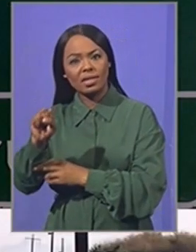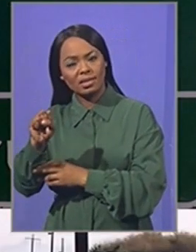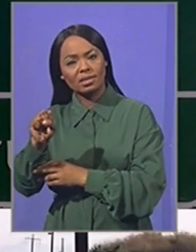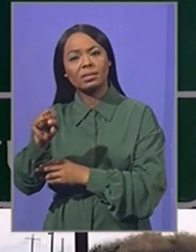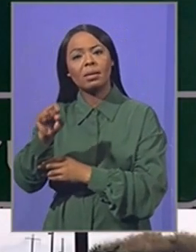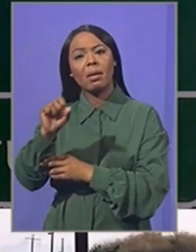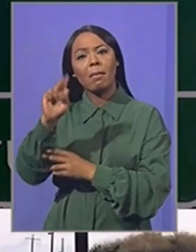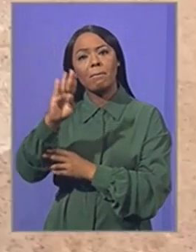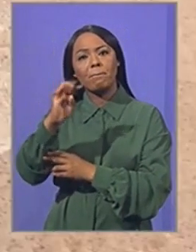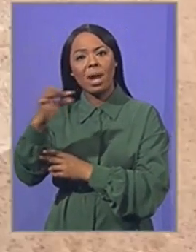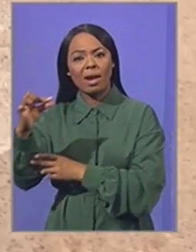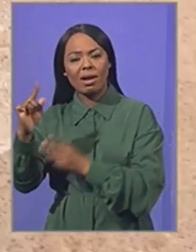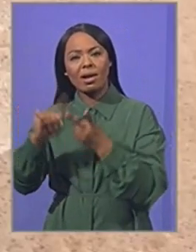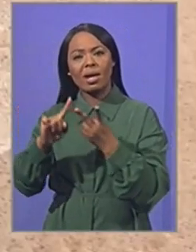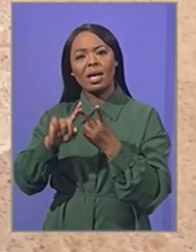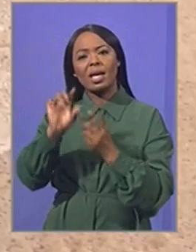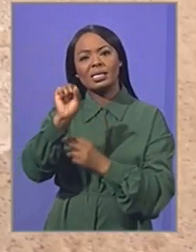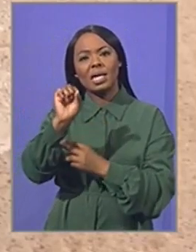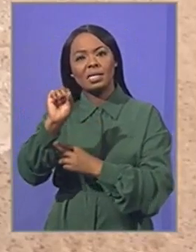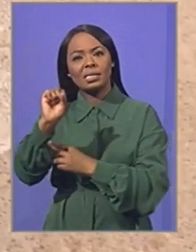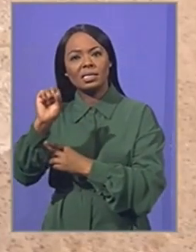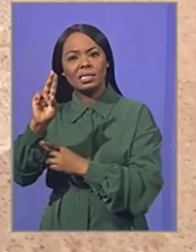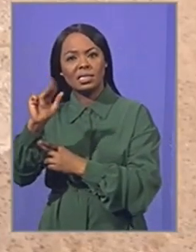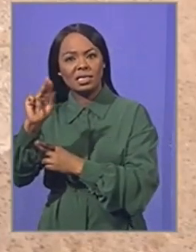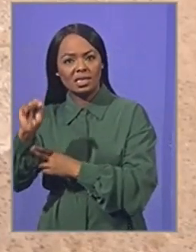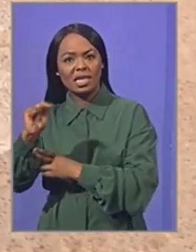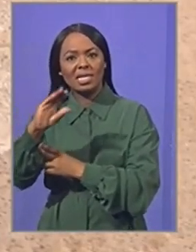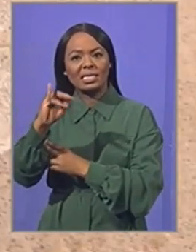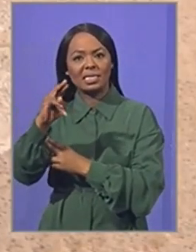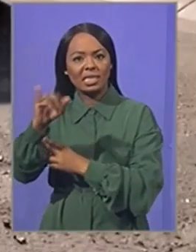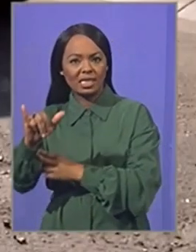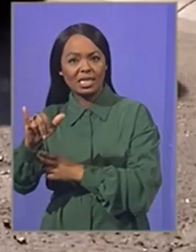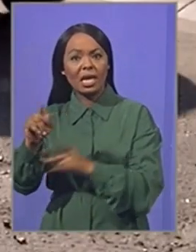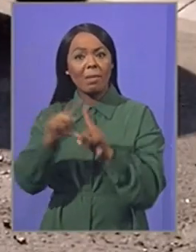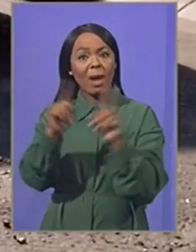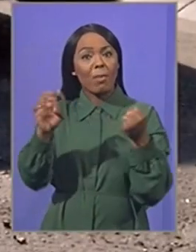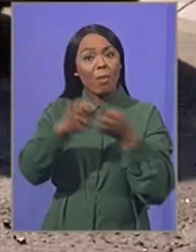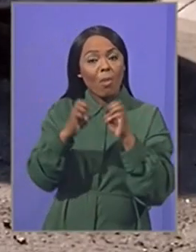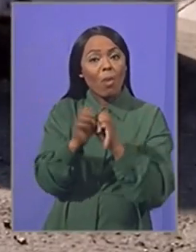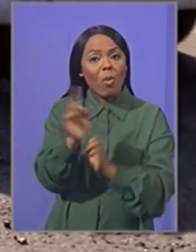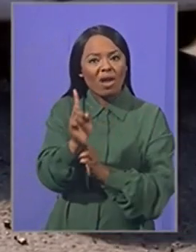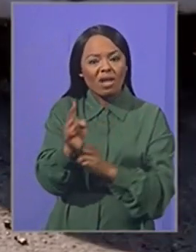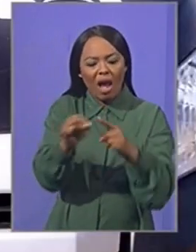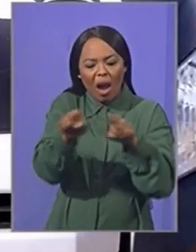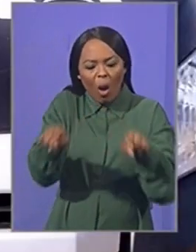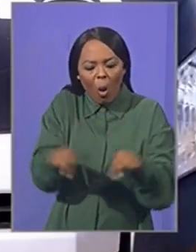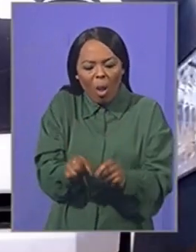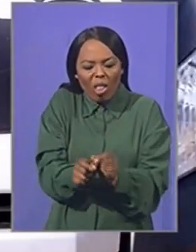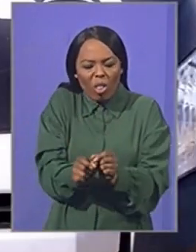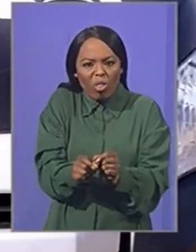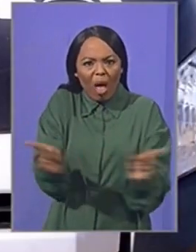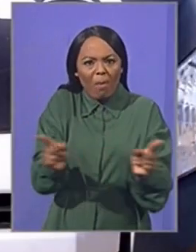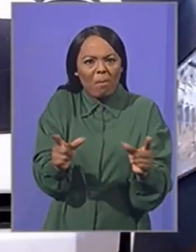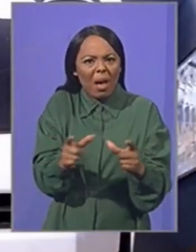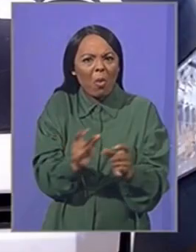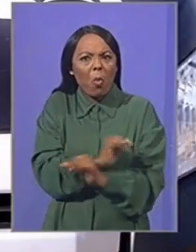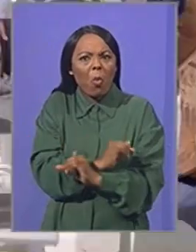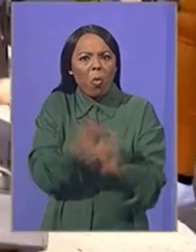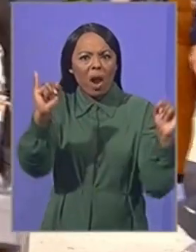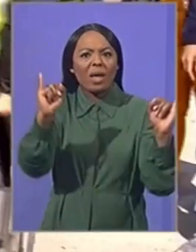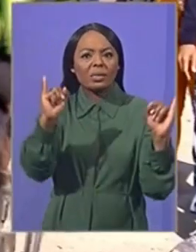City. Mesima ya di-potholes ke e megolo mme ke mathata fela ditheo tsa di-insurance di tlile go